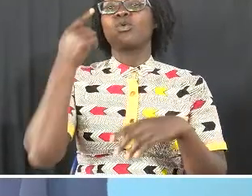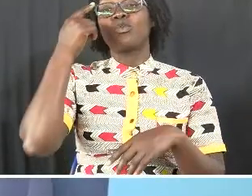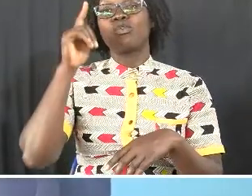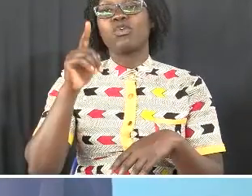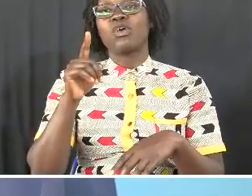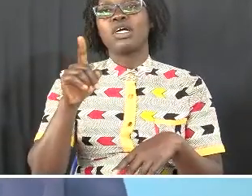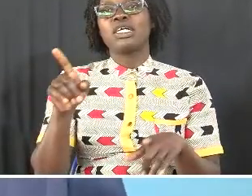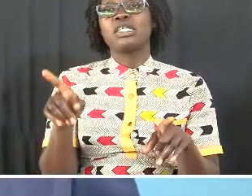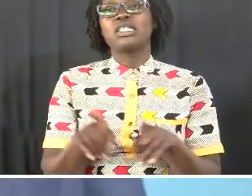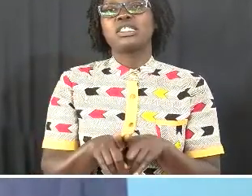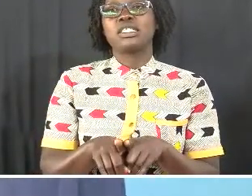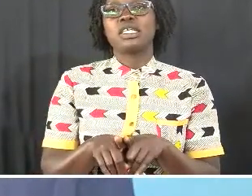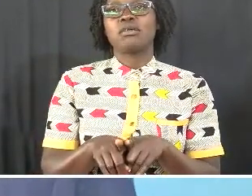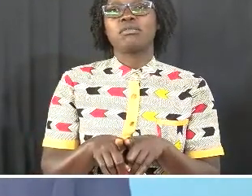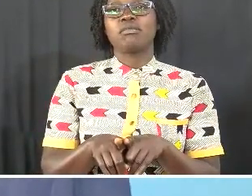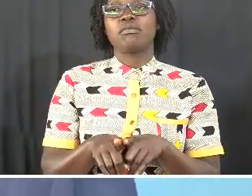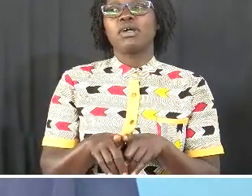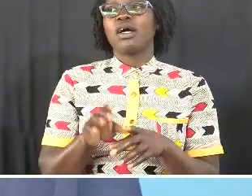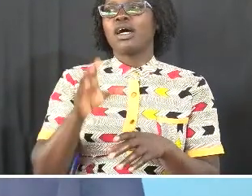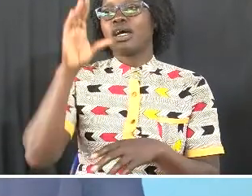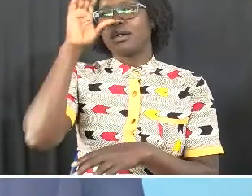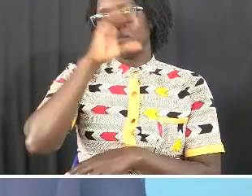was not on duty that day.